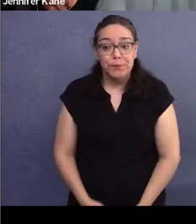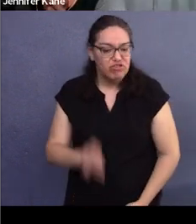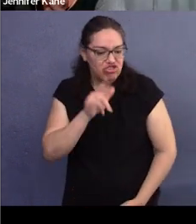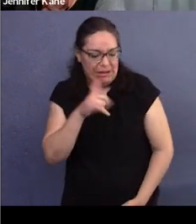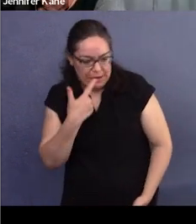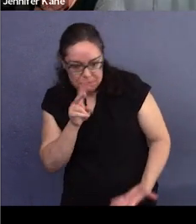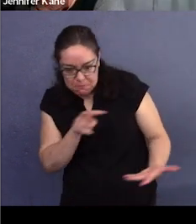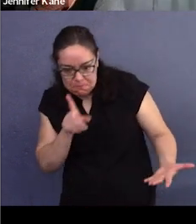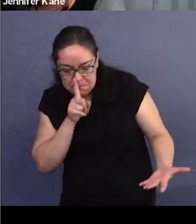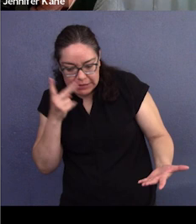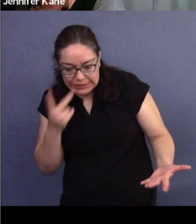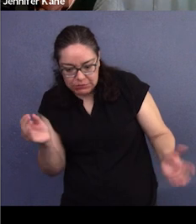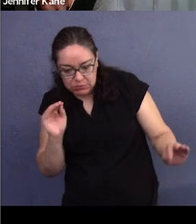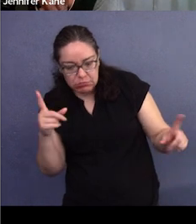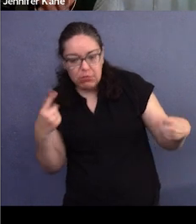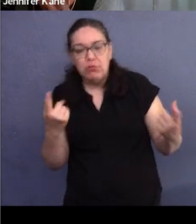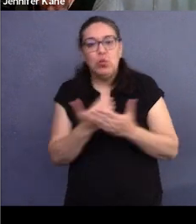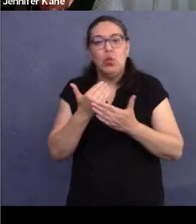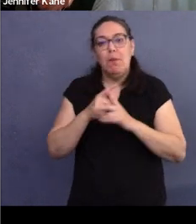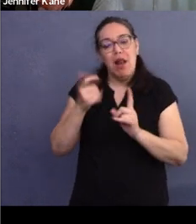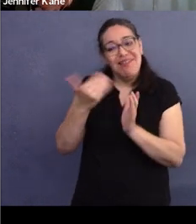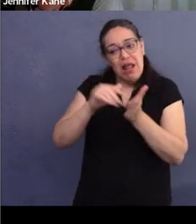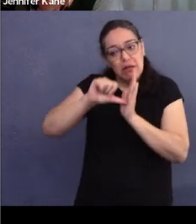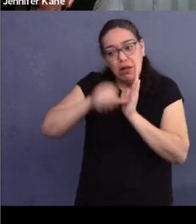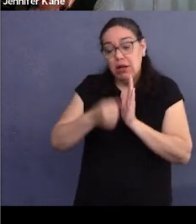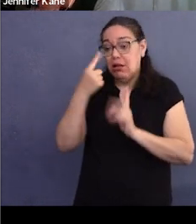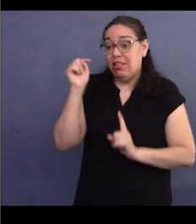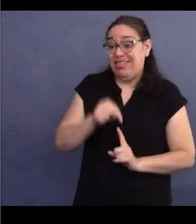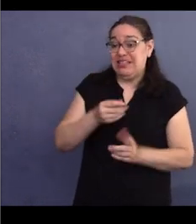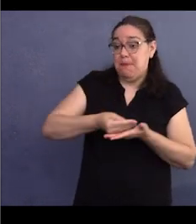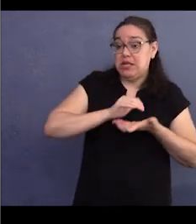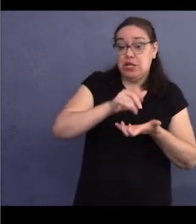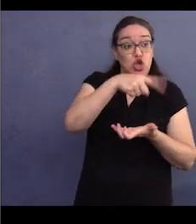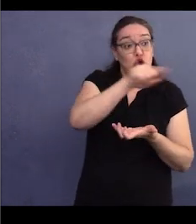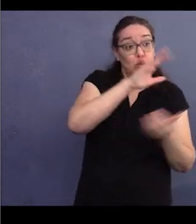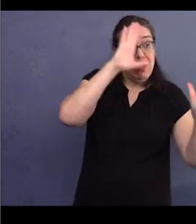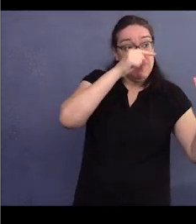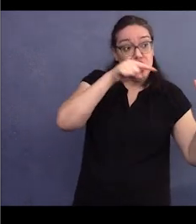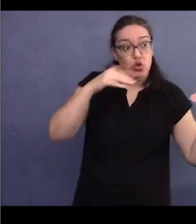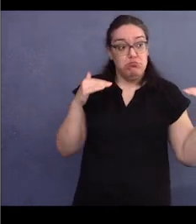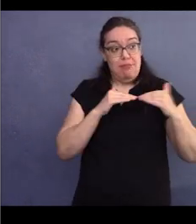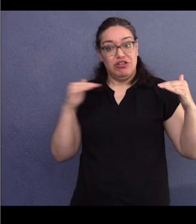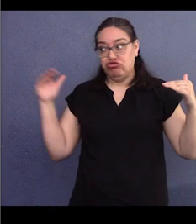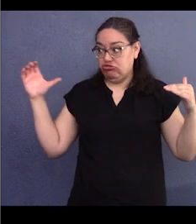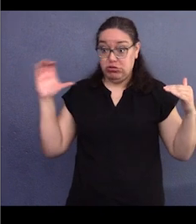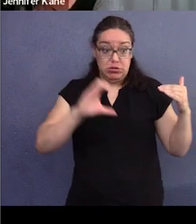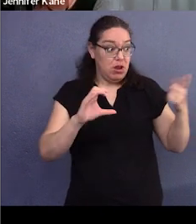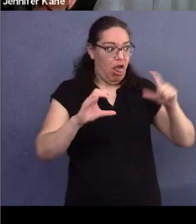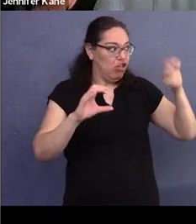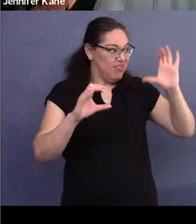but I just want to reiterate to folks that you do not need to match this funding. That was just for other things